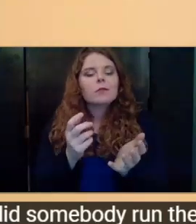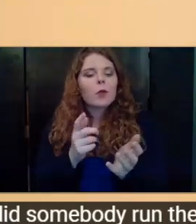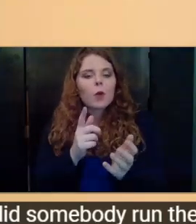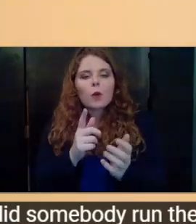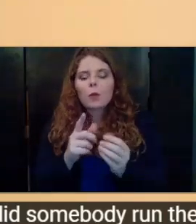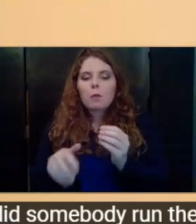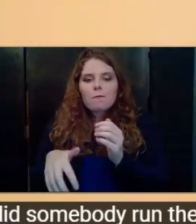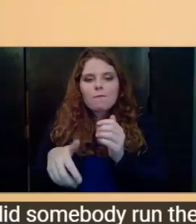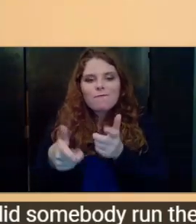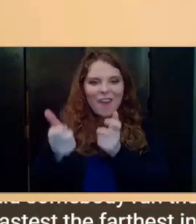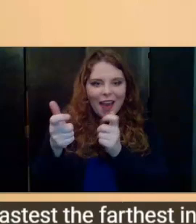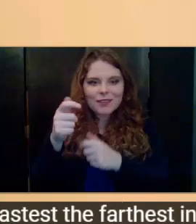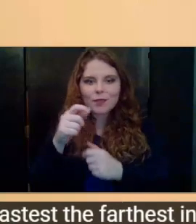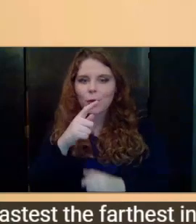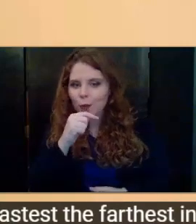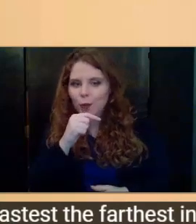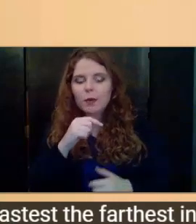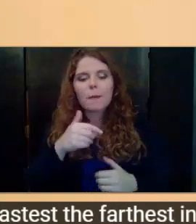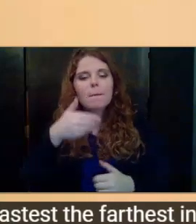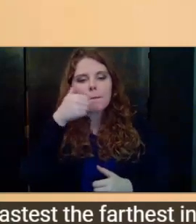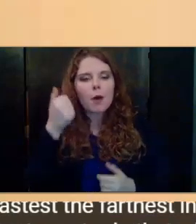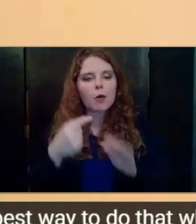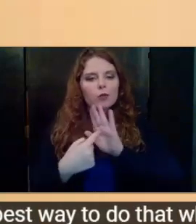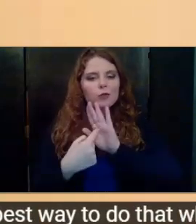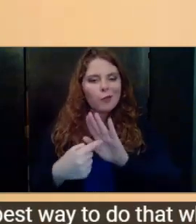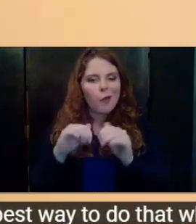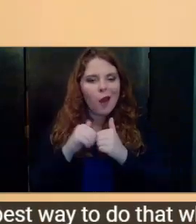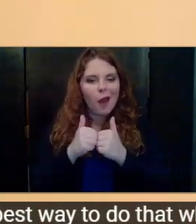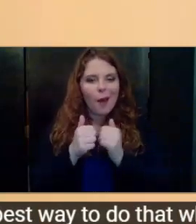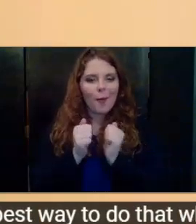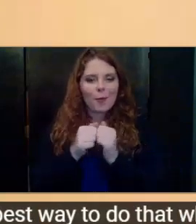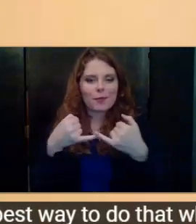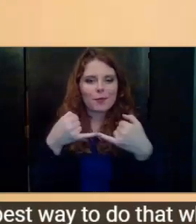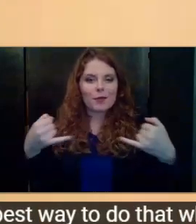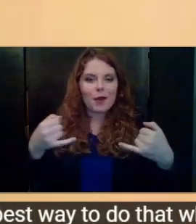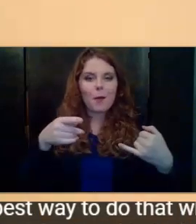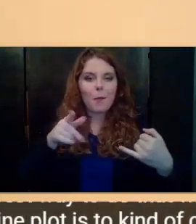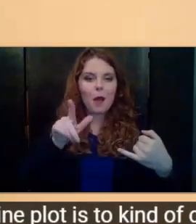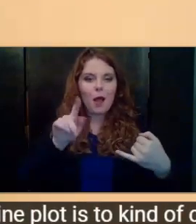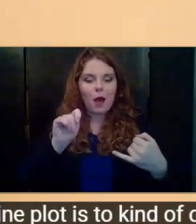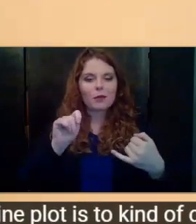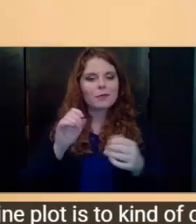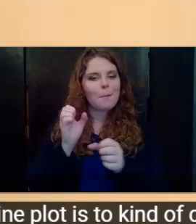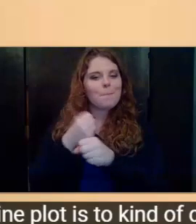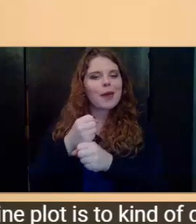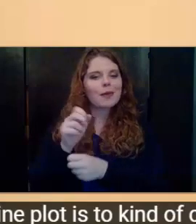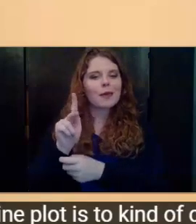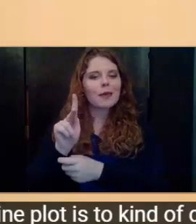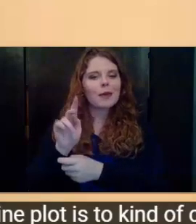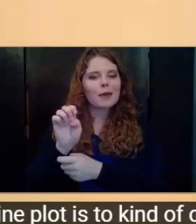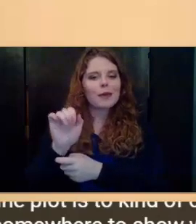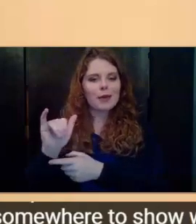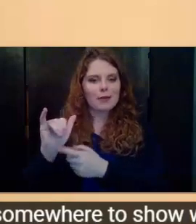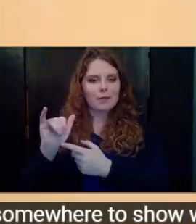furthest in miles? And so the best way to do that when we make our line plot is to kind of create a key somewhere to show what